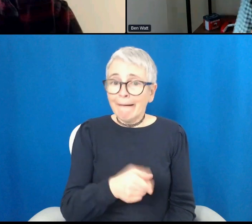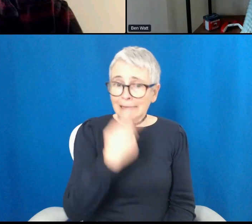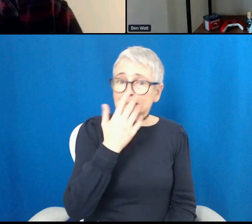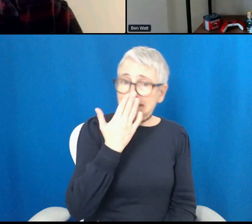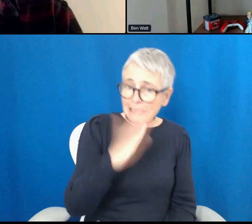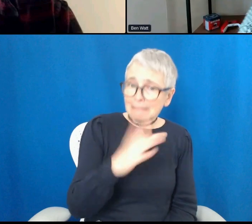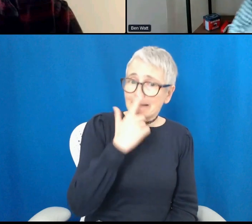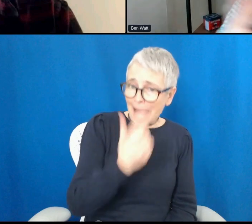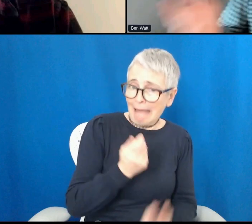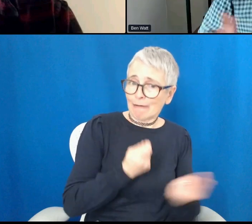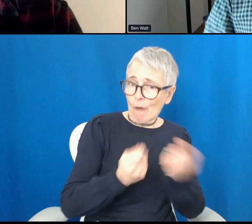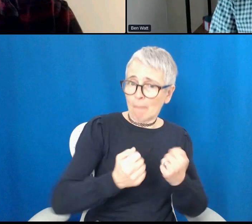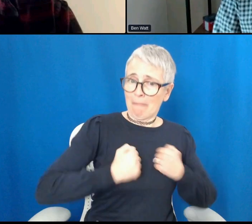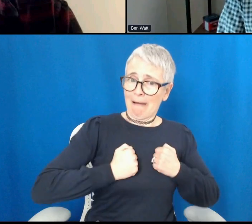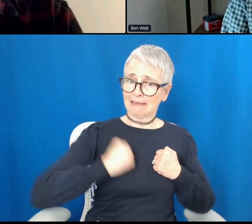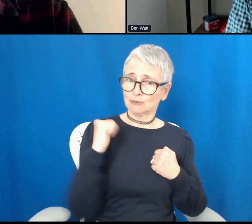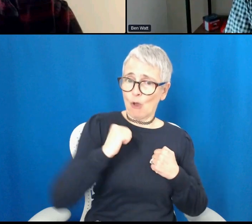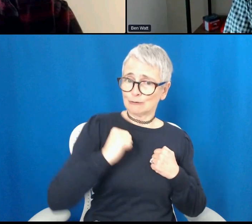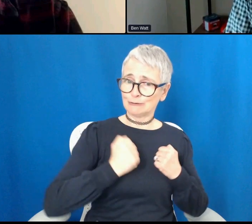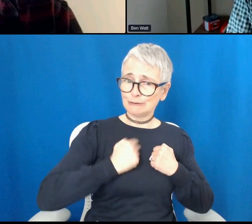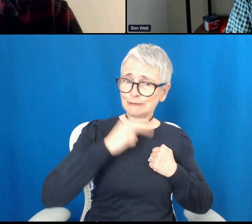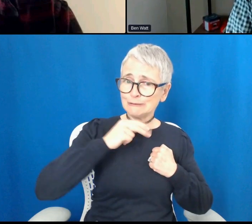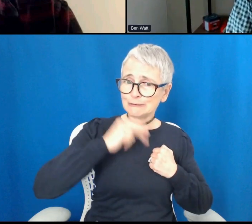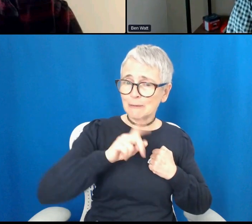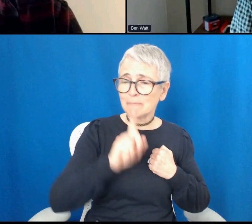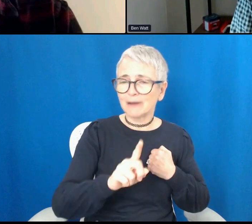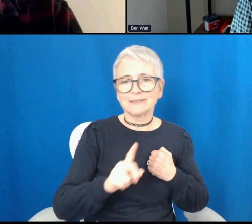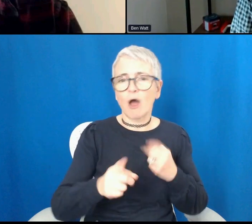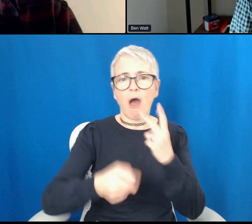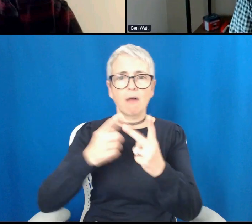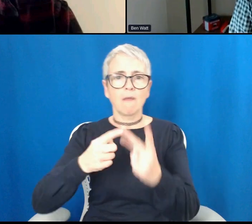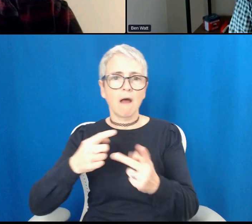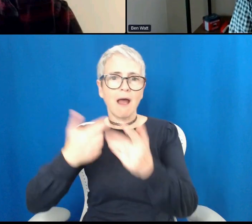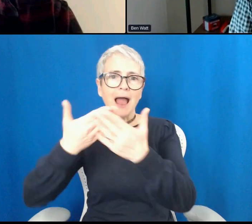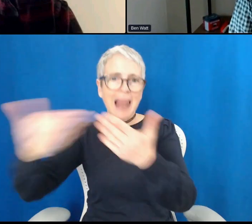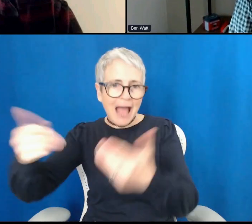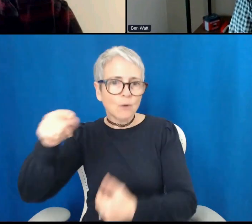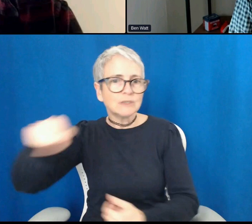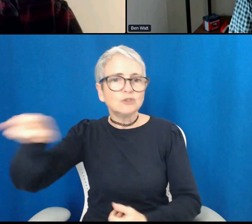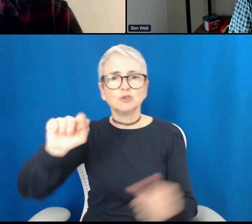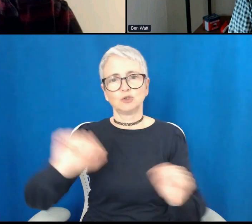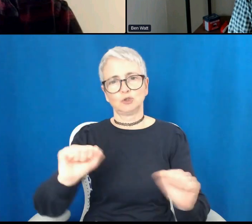of English, but unfortunately it doesn't give us any other languages as things are today.